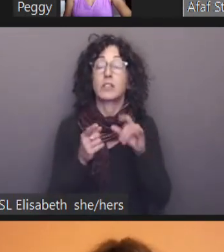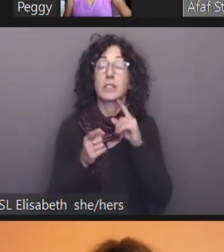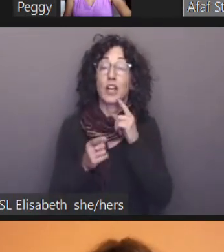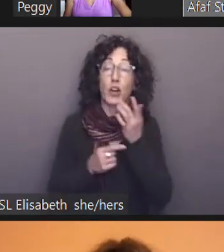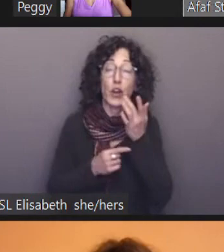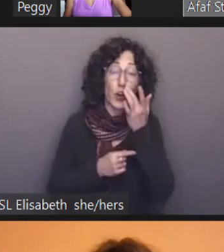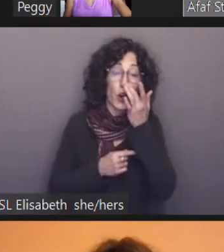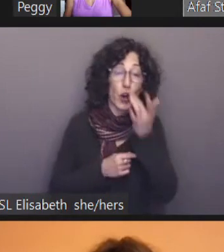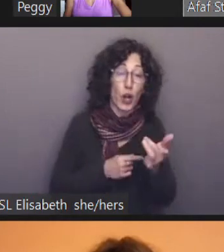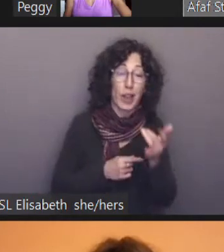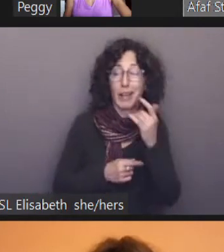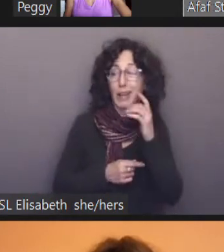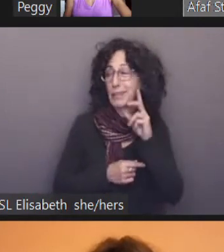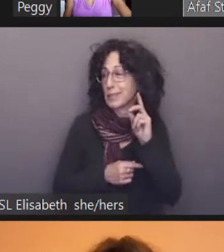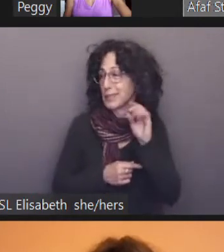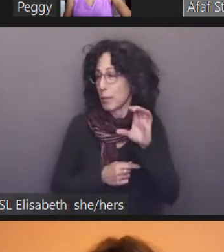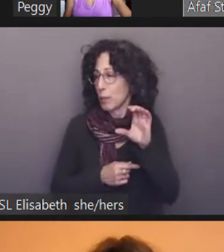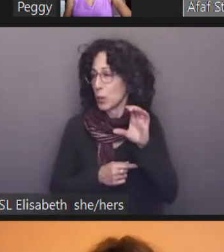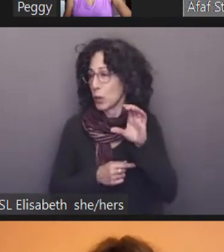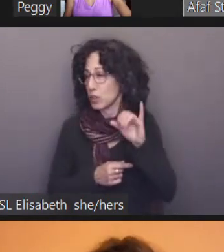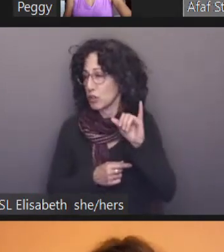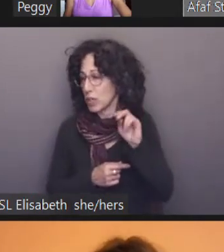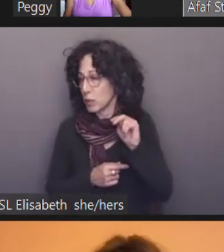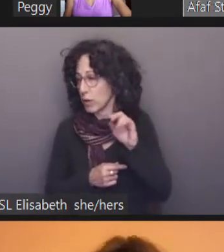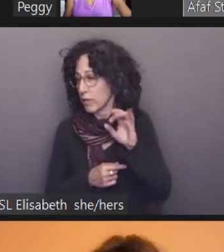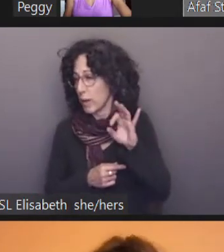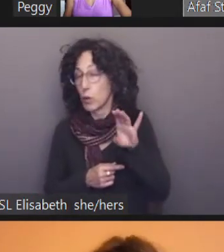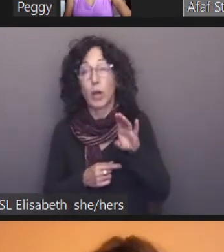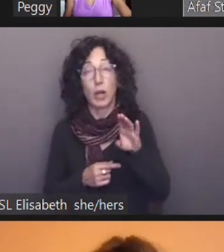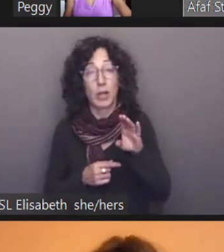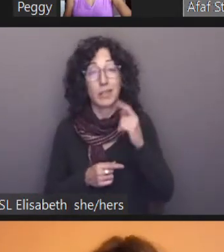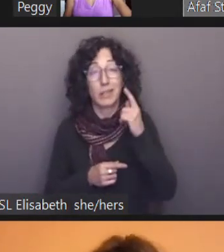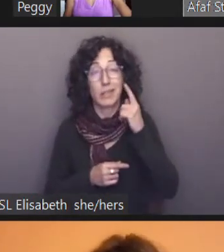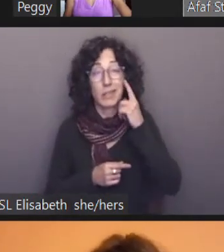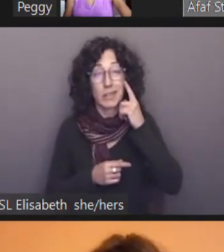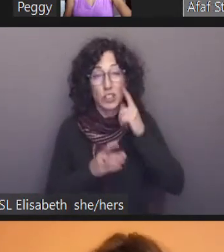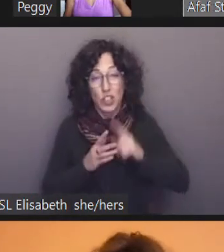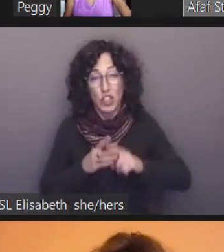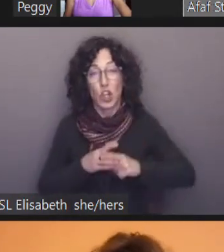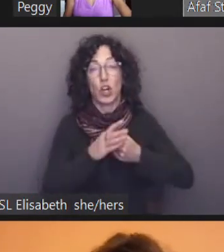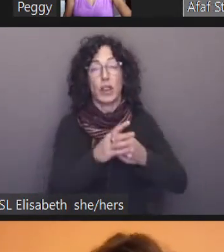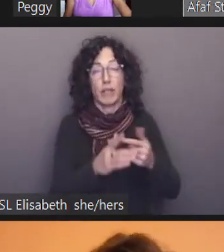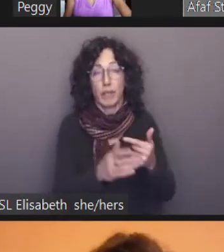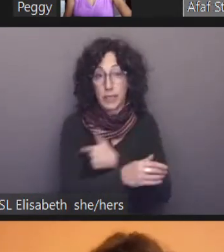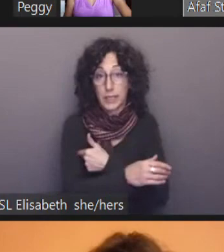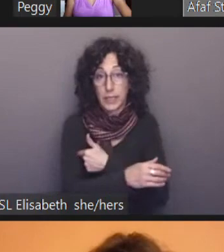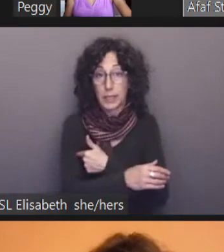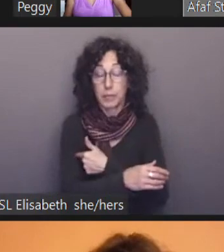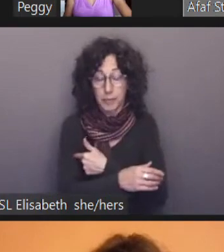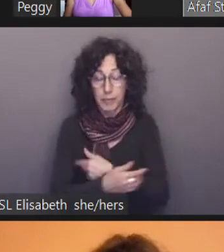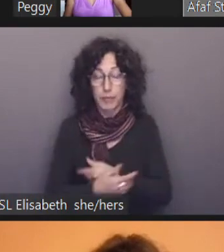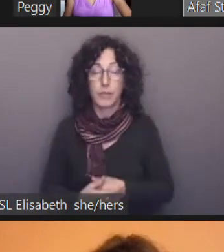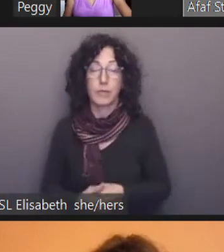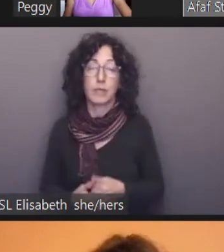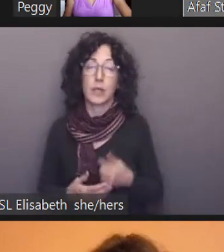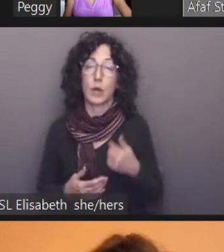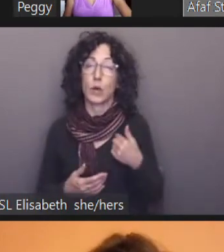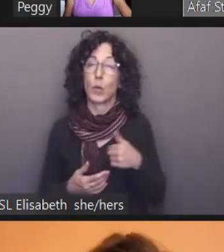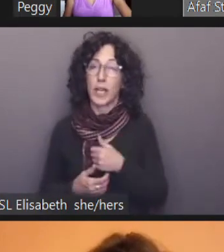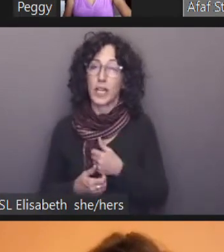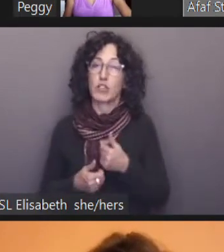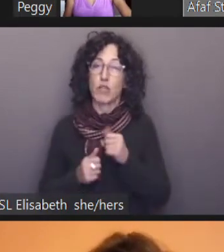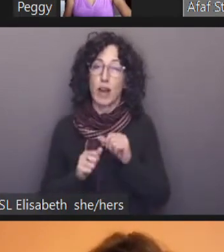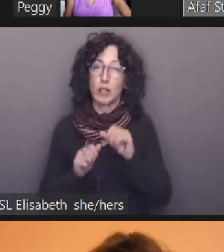in December and January and February, when the vaccine was first becoming available, we tried to actually